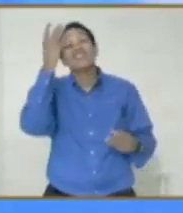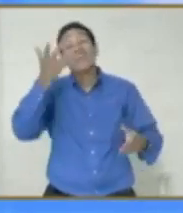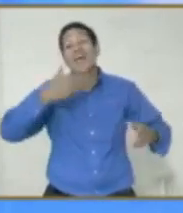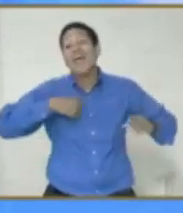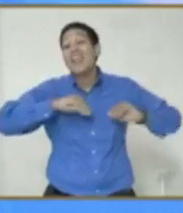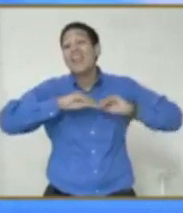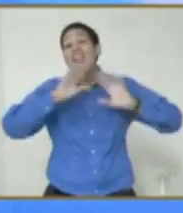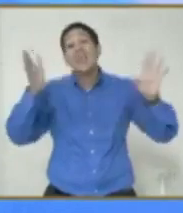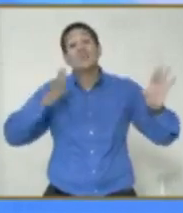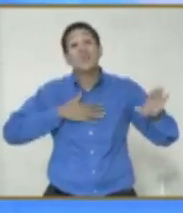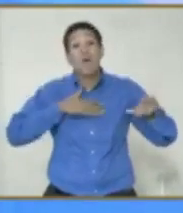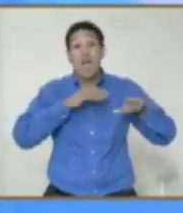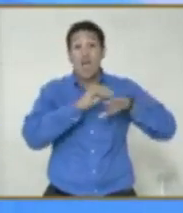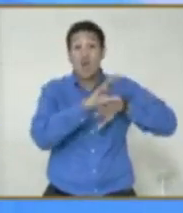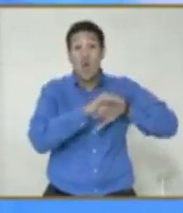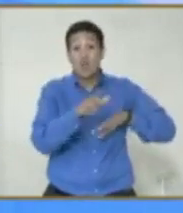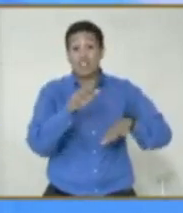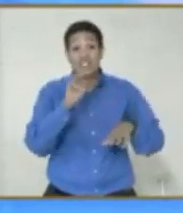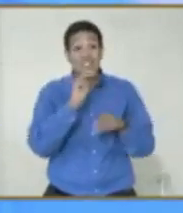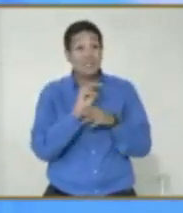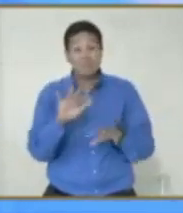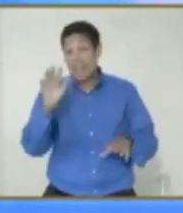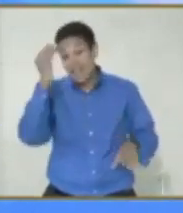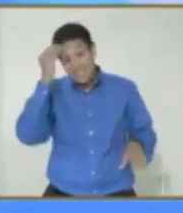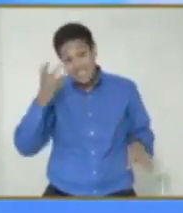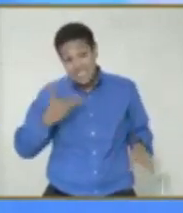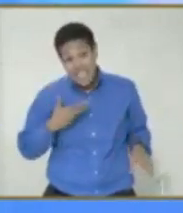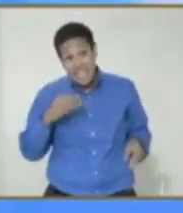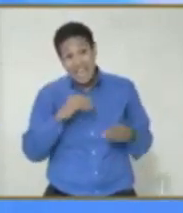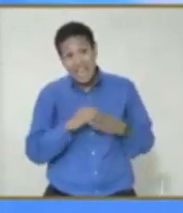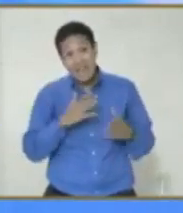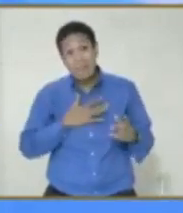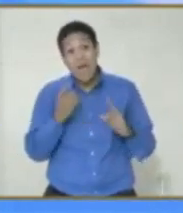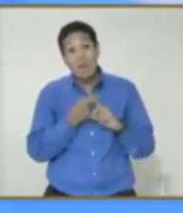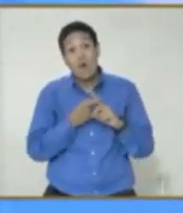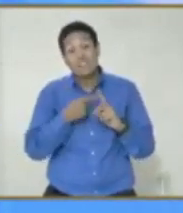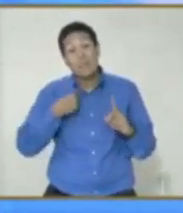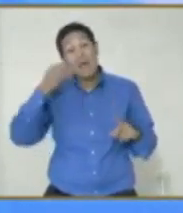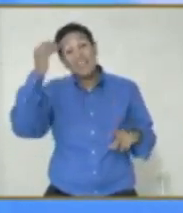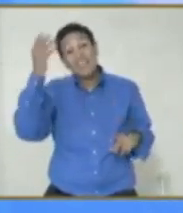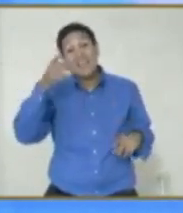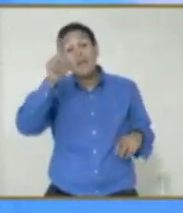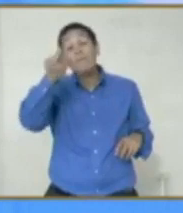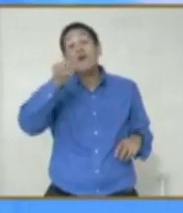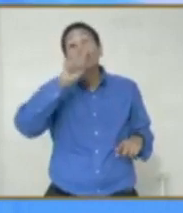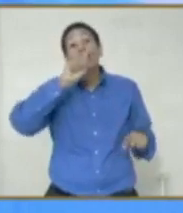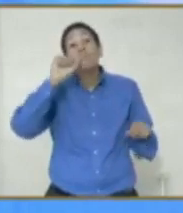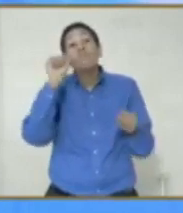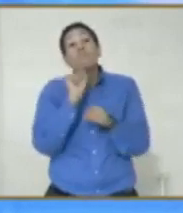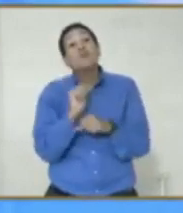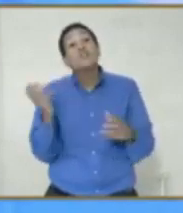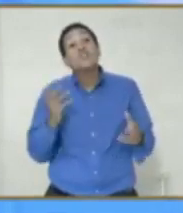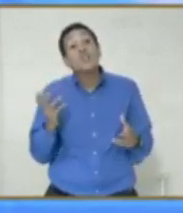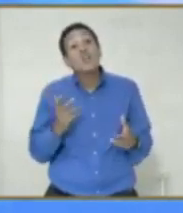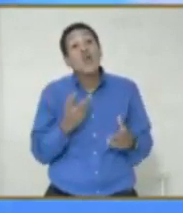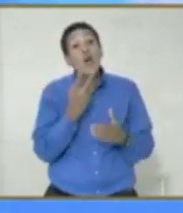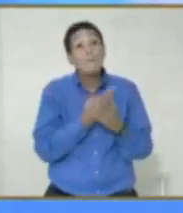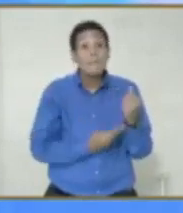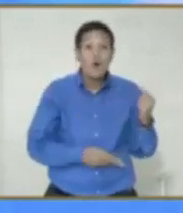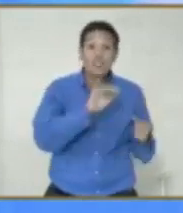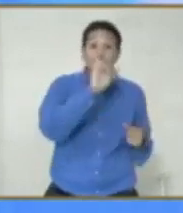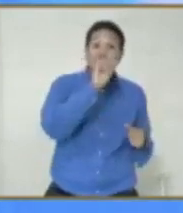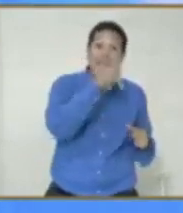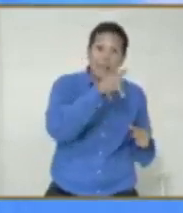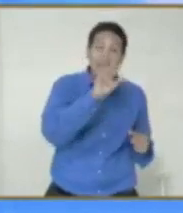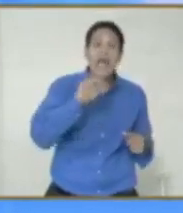my councillors, even though the minister didn't tell me, in my WhatsApp to them is that they must make sure both JLP